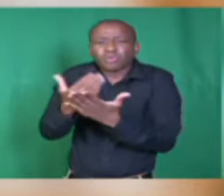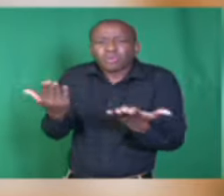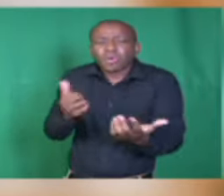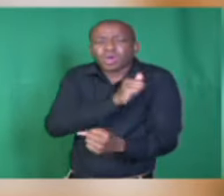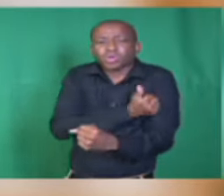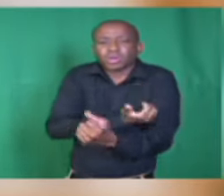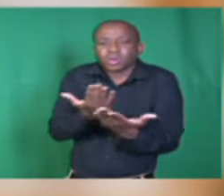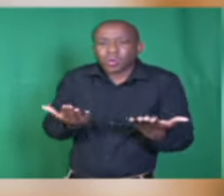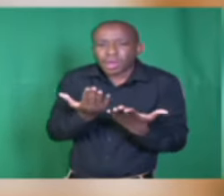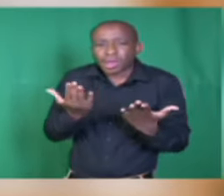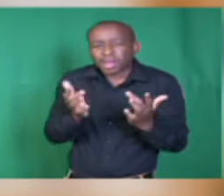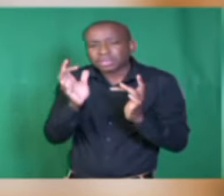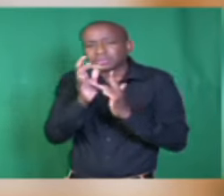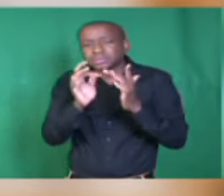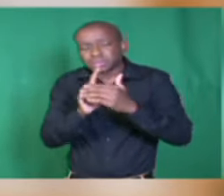entered Jerusalem on a